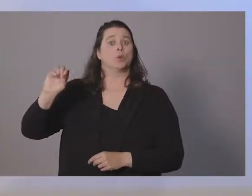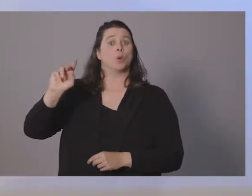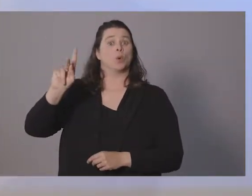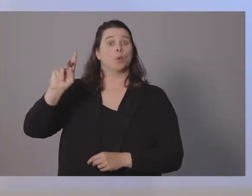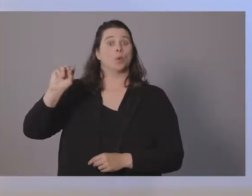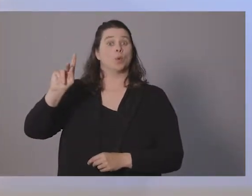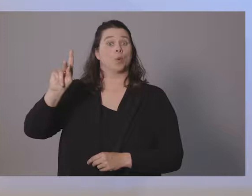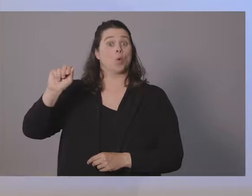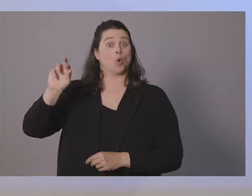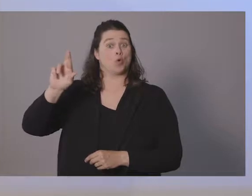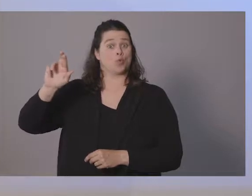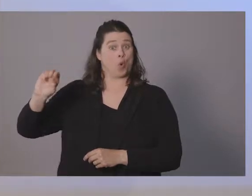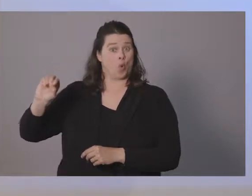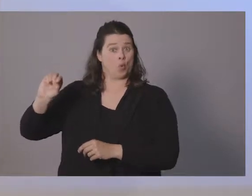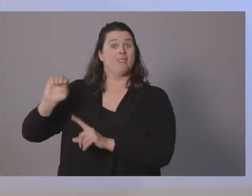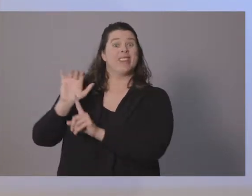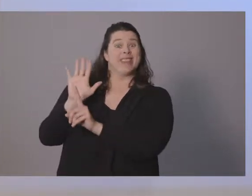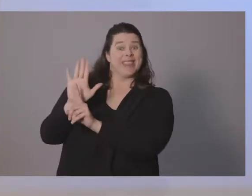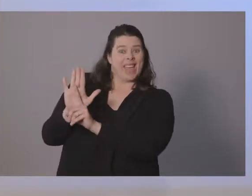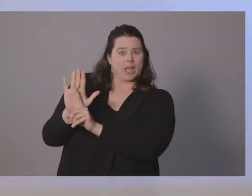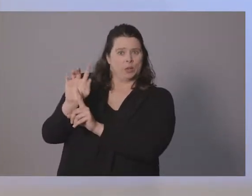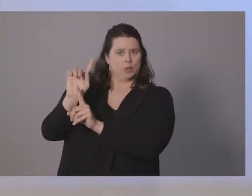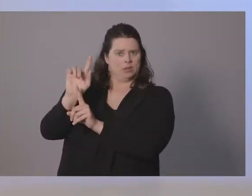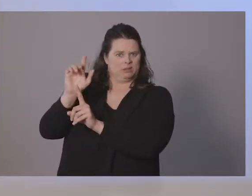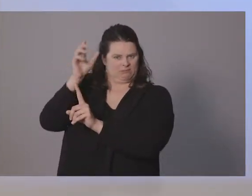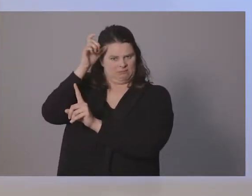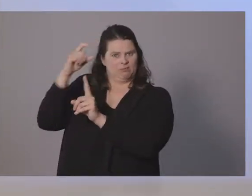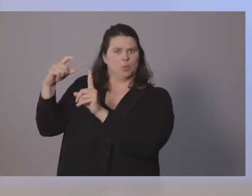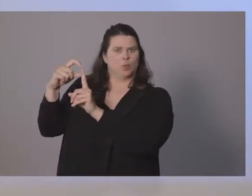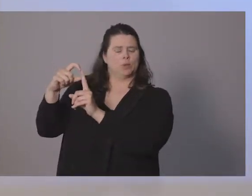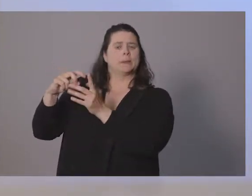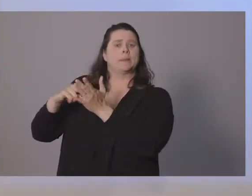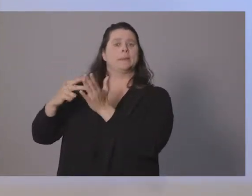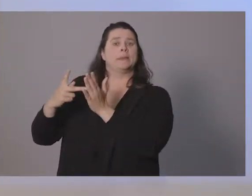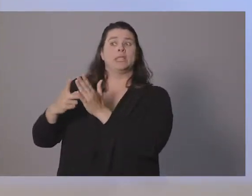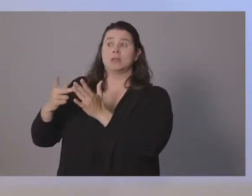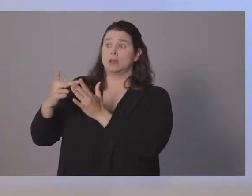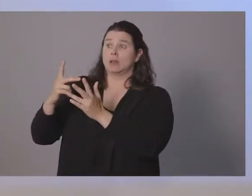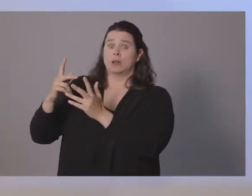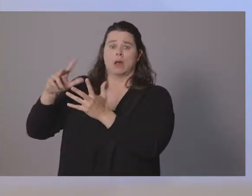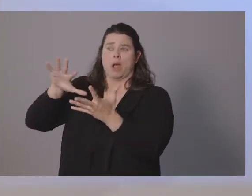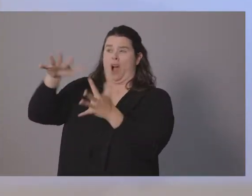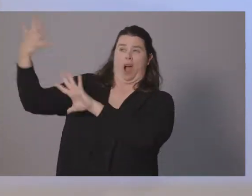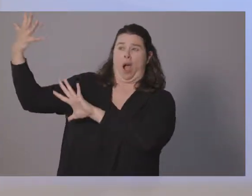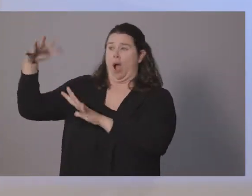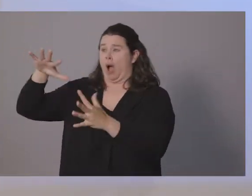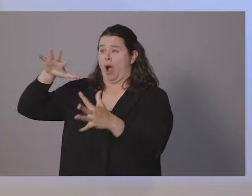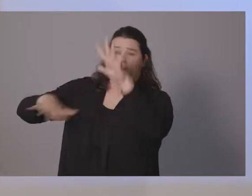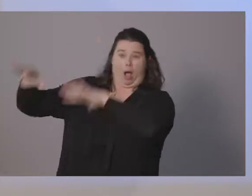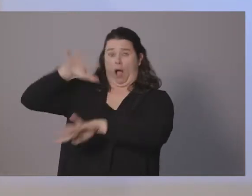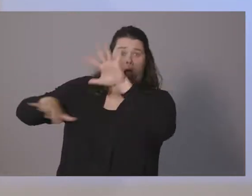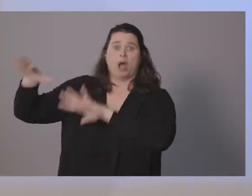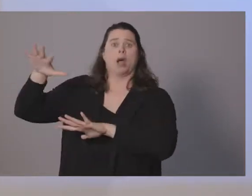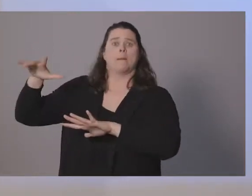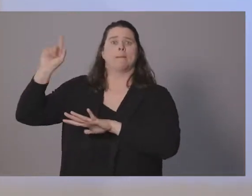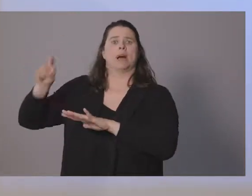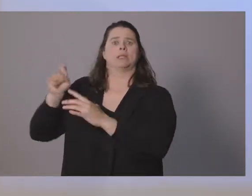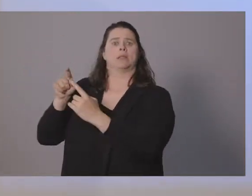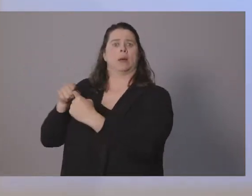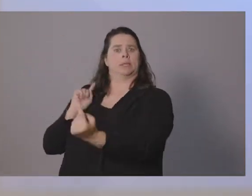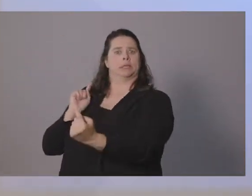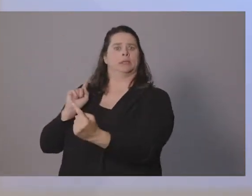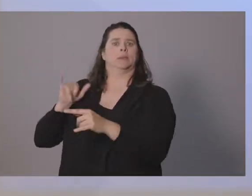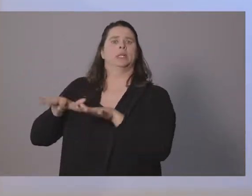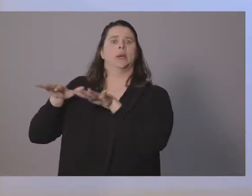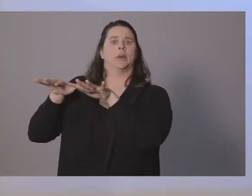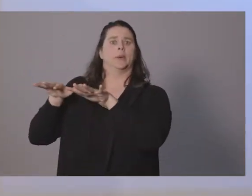water. And my invitation to you throughout this training is to really use your own breath, to use your